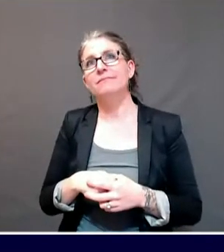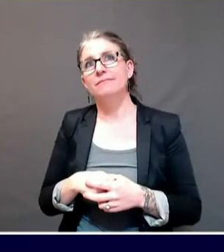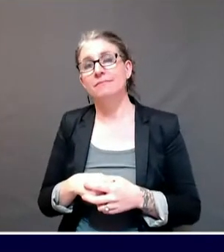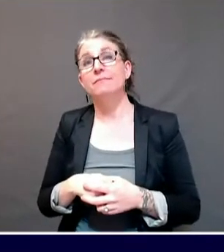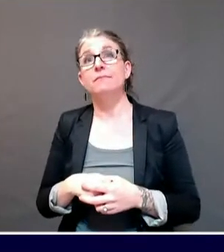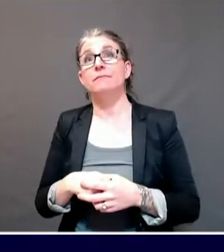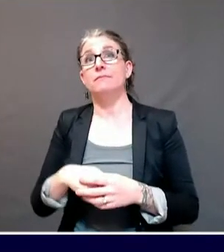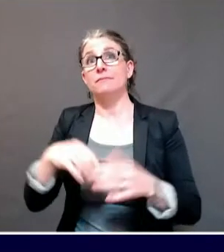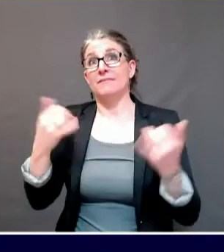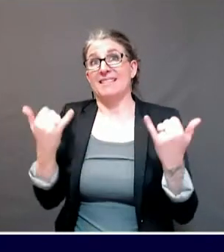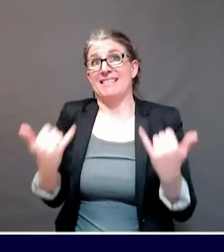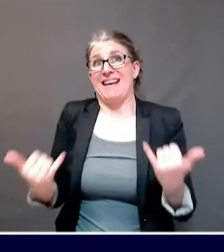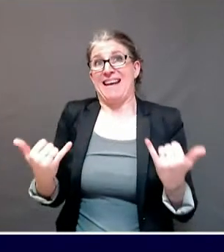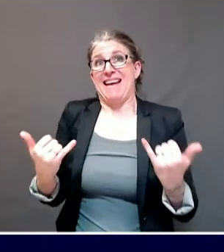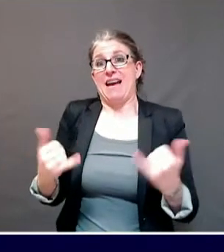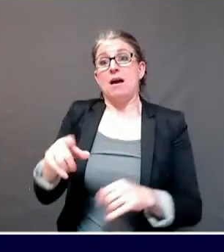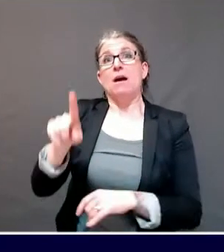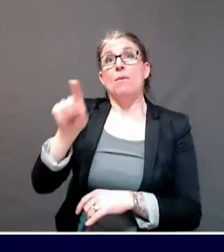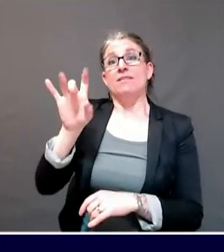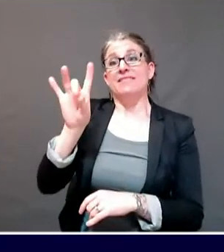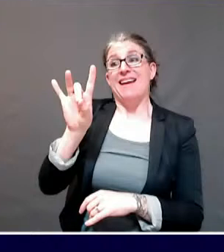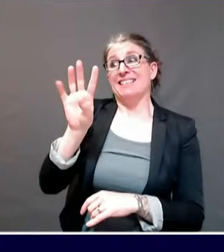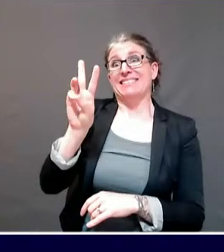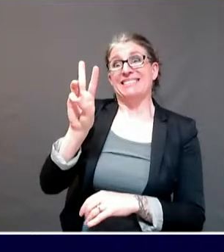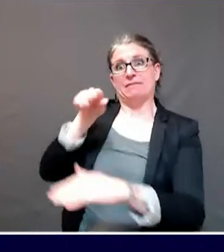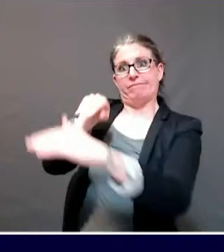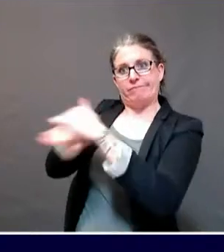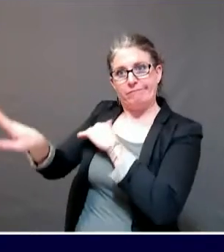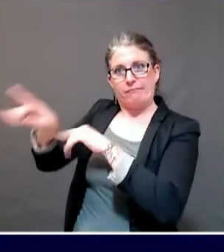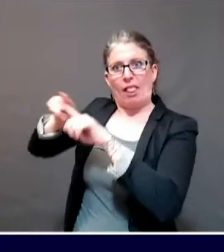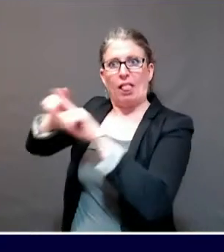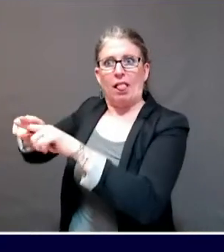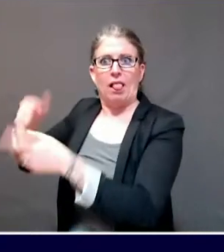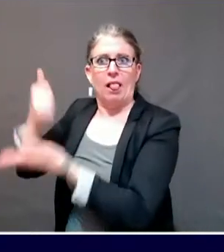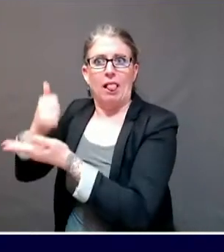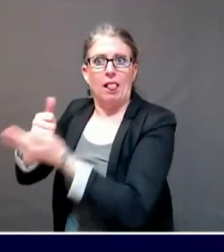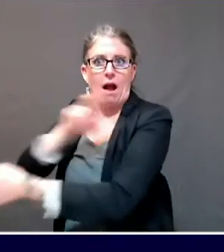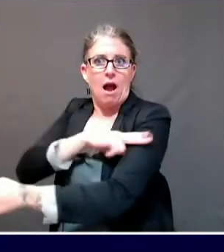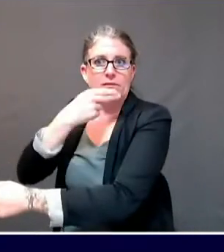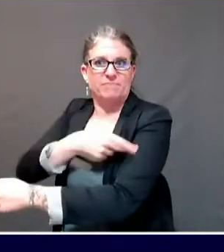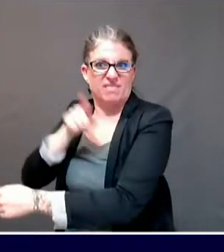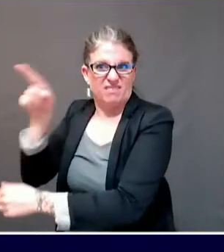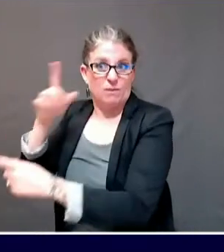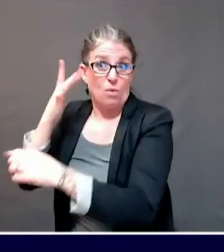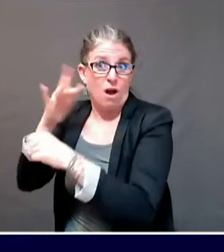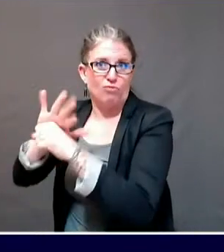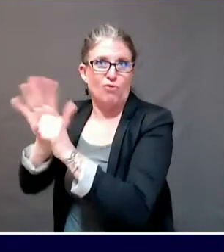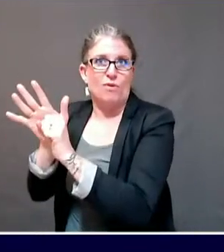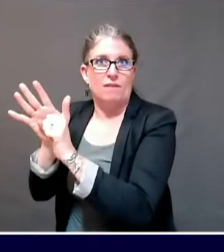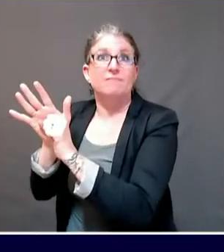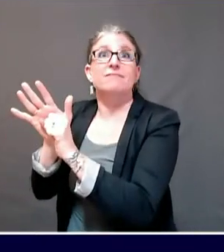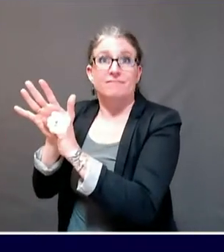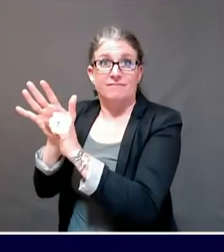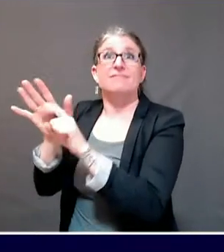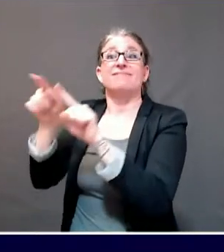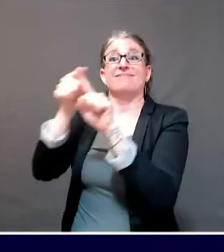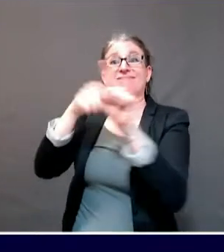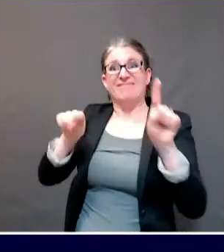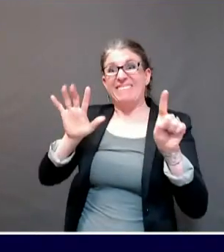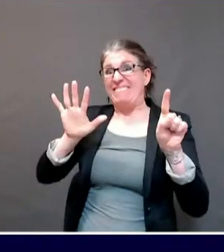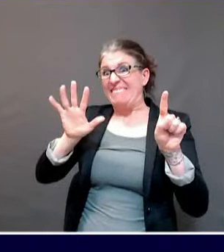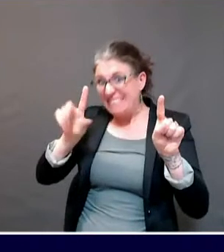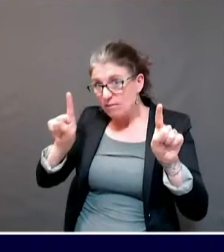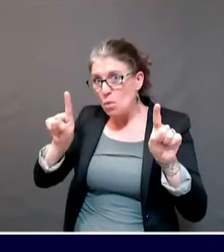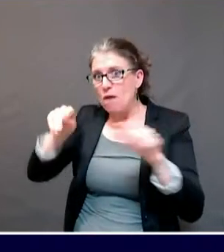186 people are in the hospital with COVID-19, 51 of whom are in the ICU, and 23 of whom are on